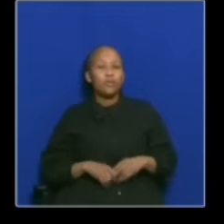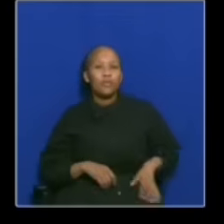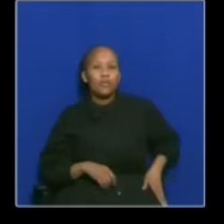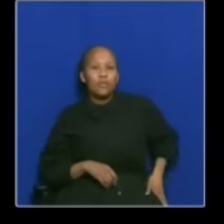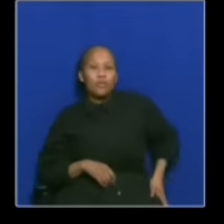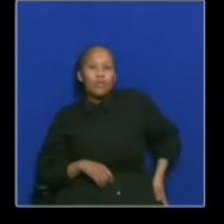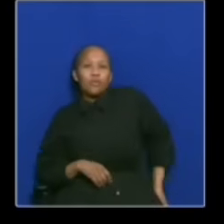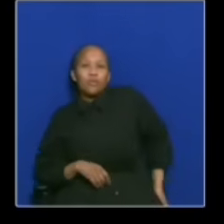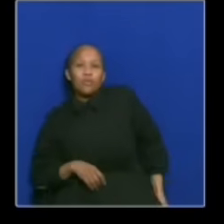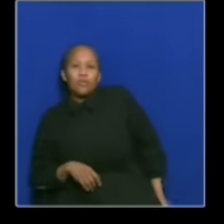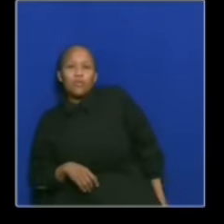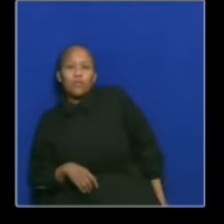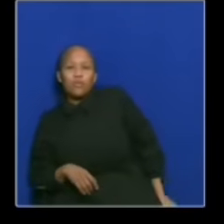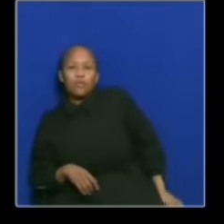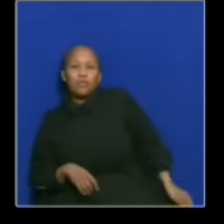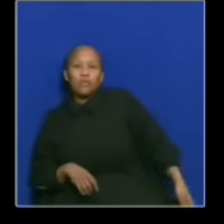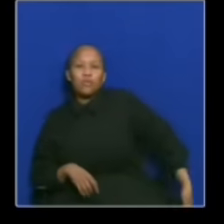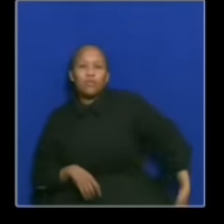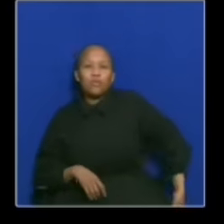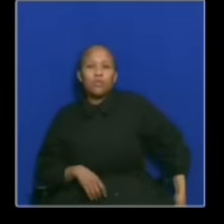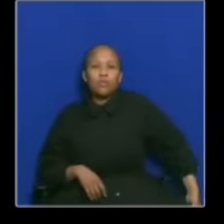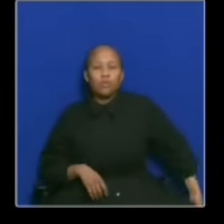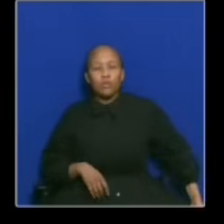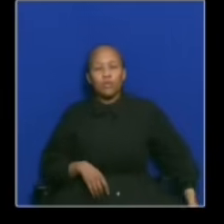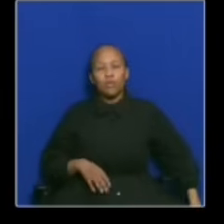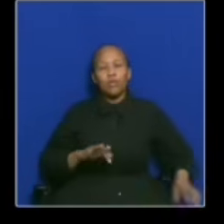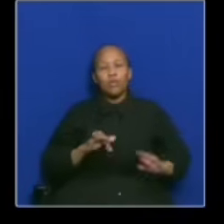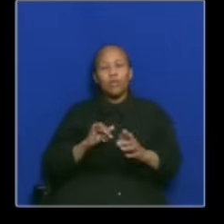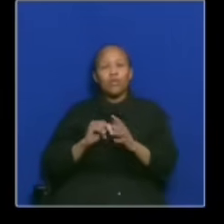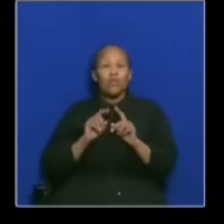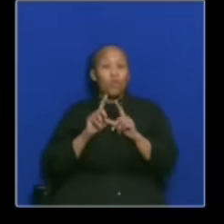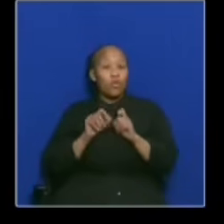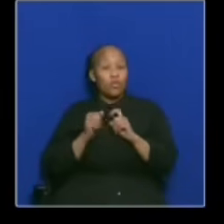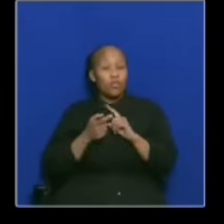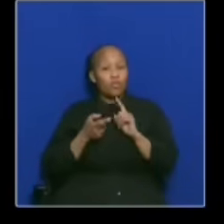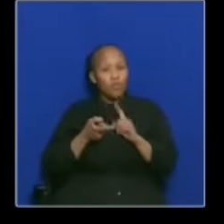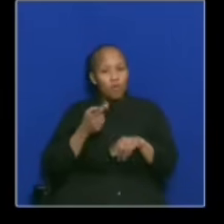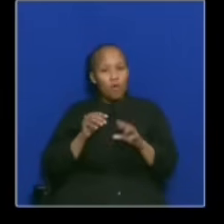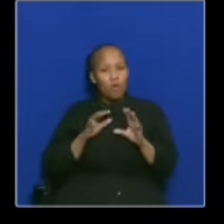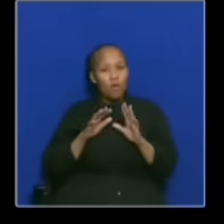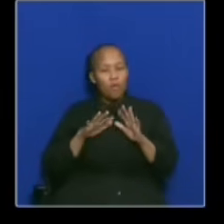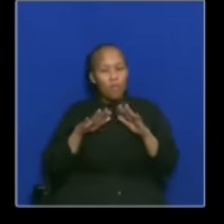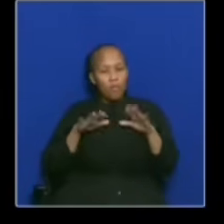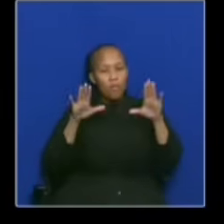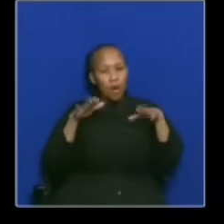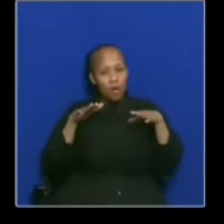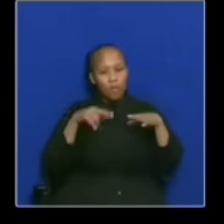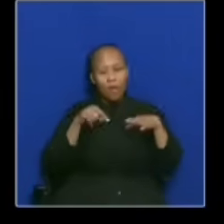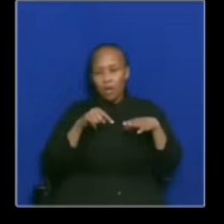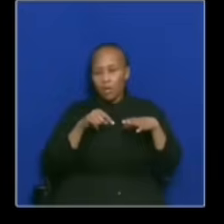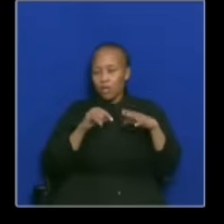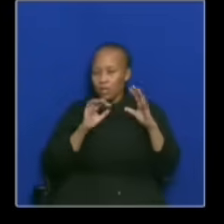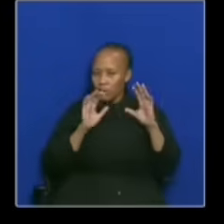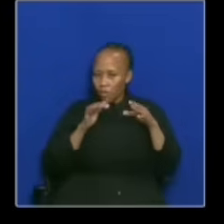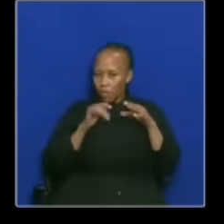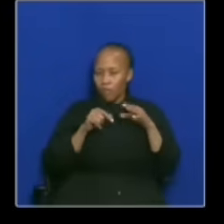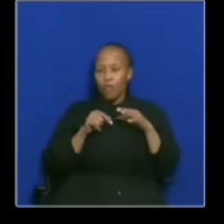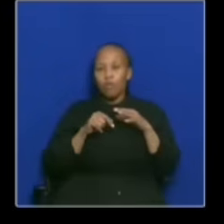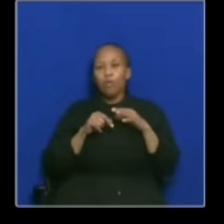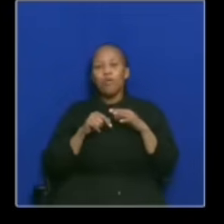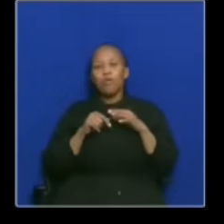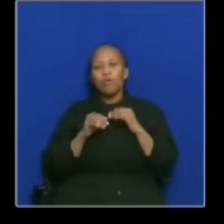questions from his counterparty in this chat, which take a while to decode because they are full of, there's a big typo in the middle